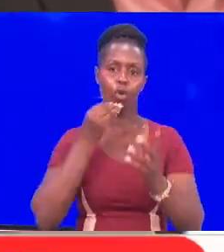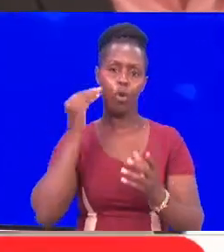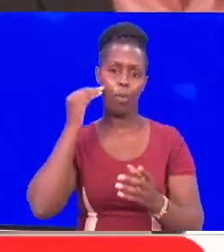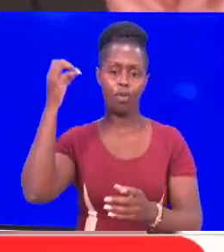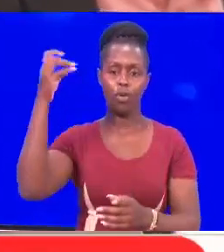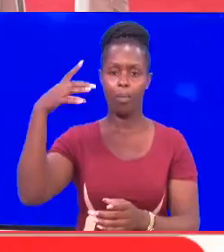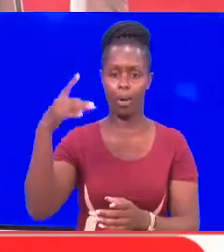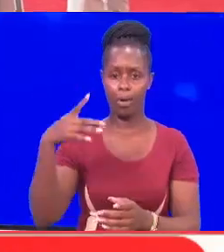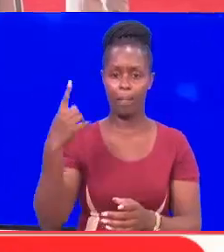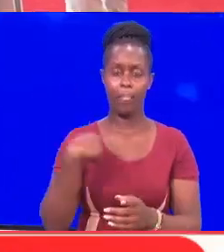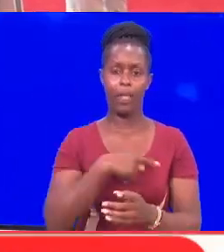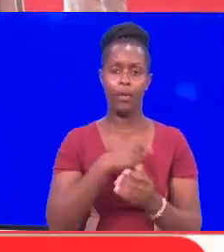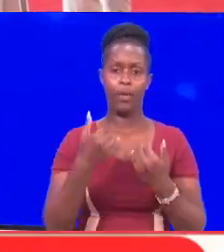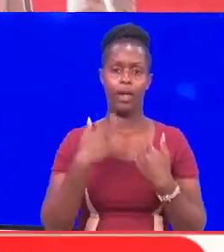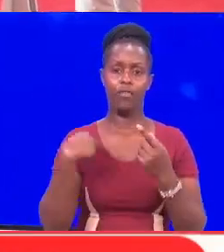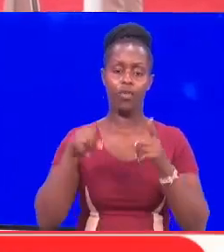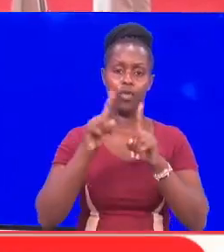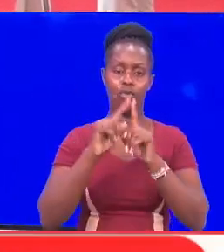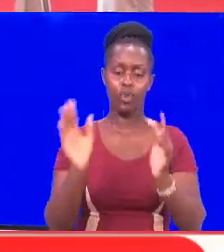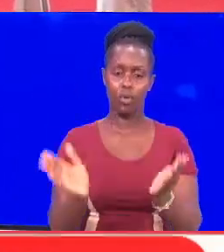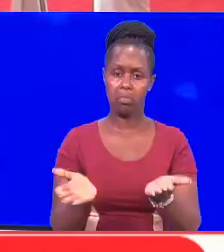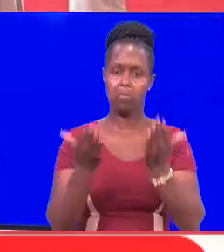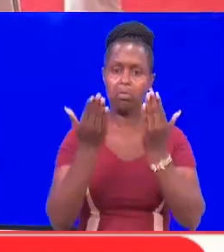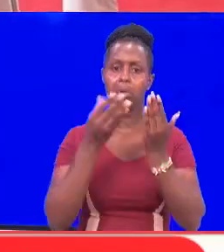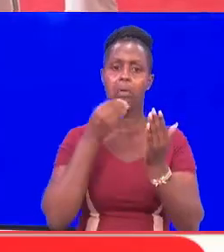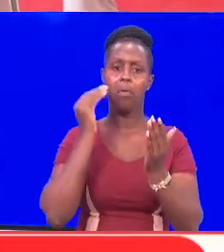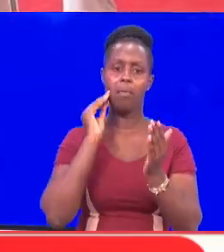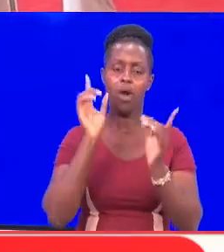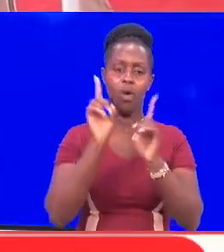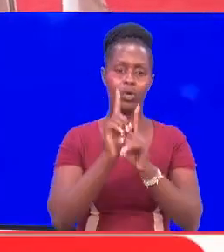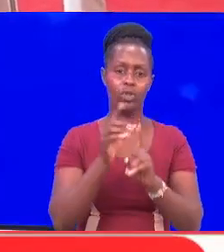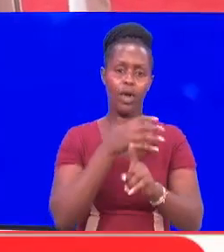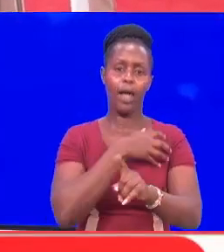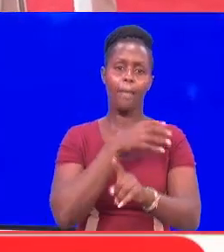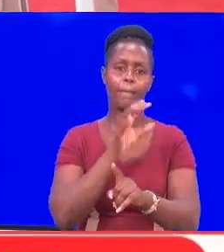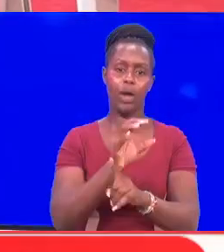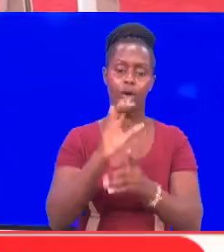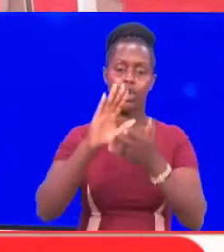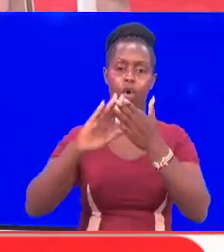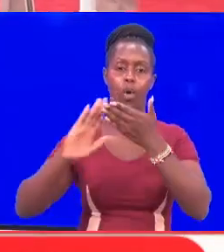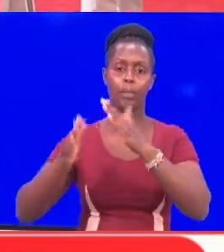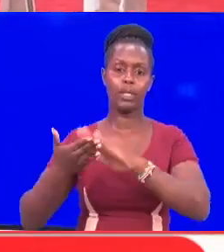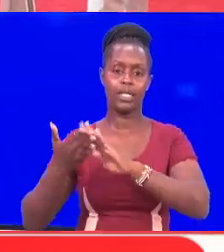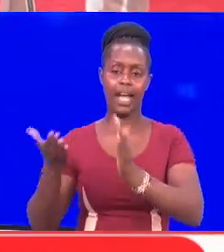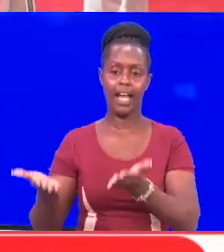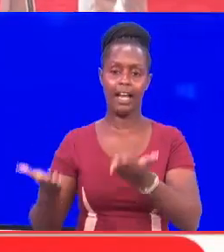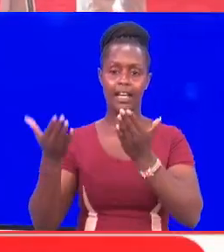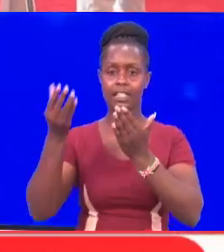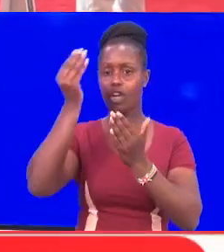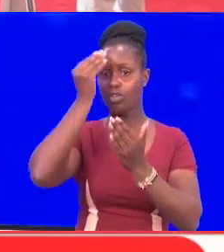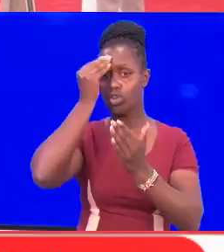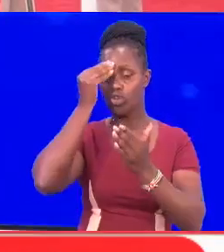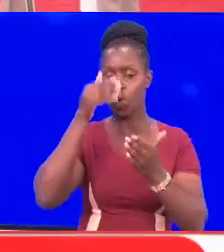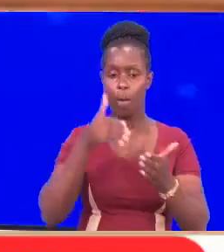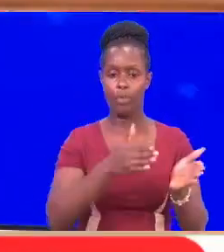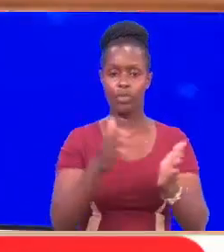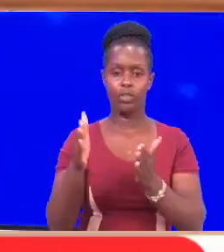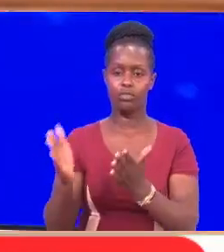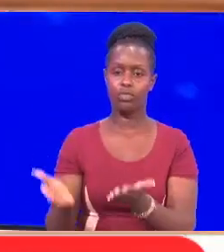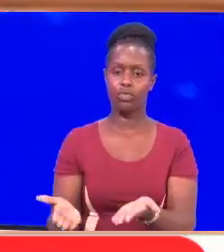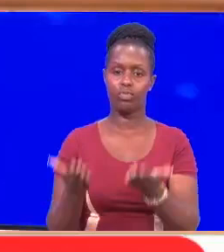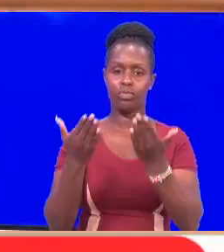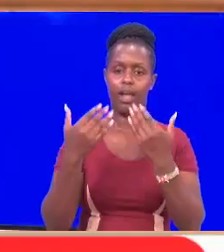have not only illuminated homes, but also empowered communities, enhanced education opportunities, improved health